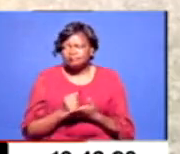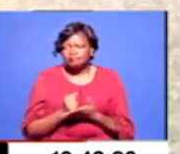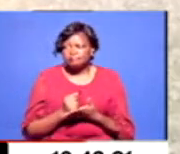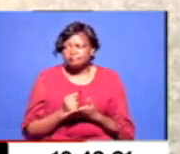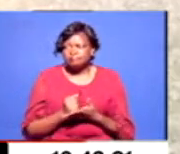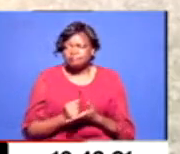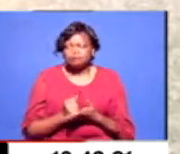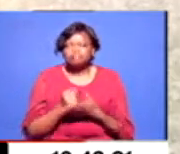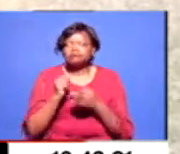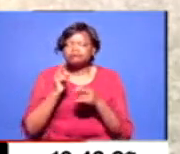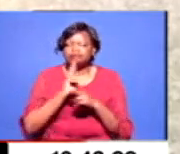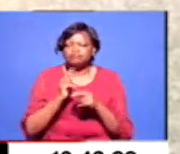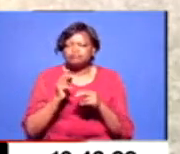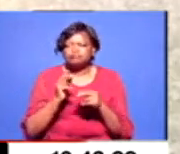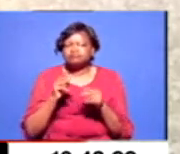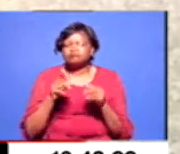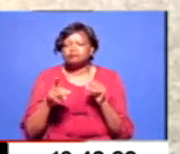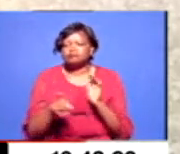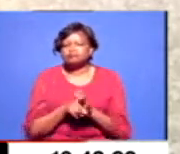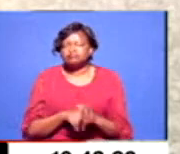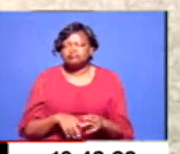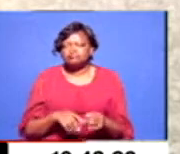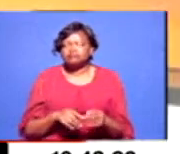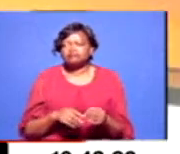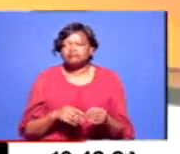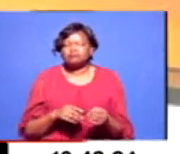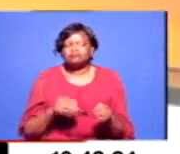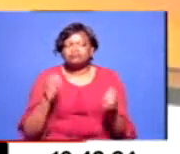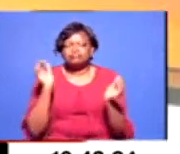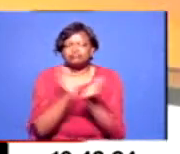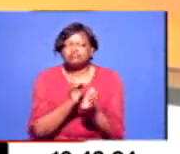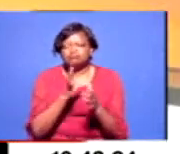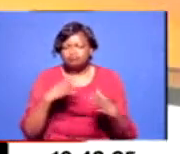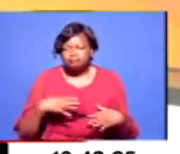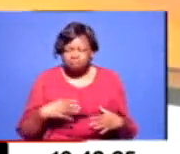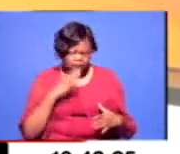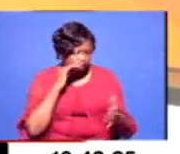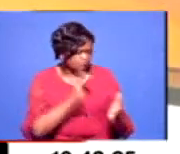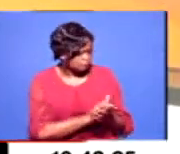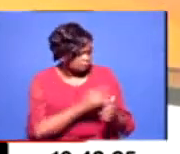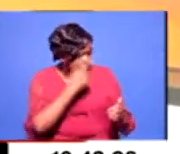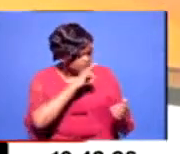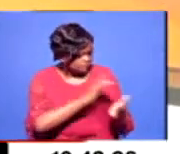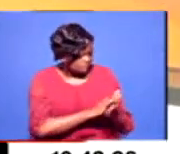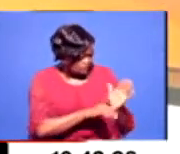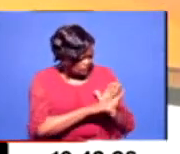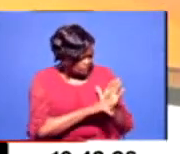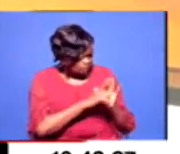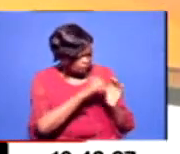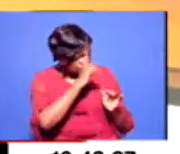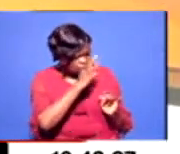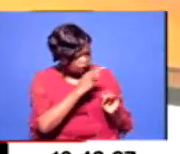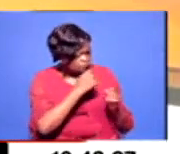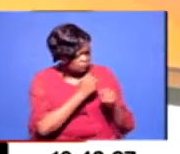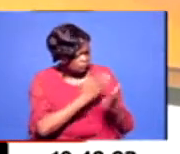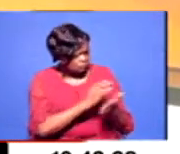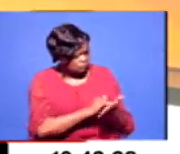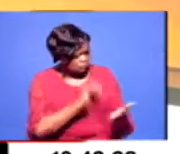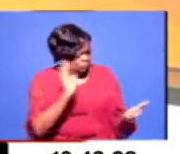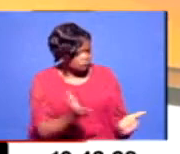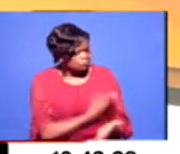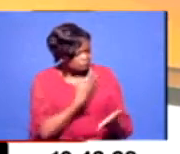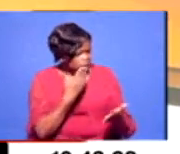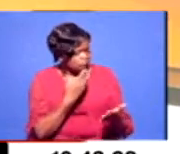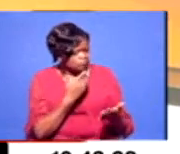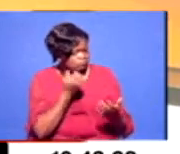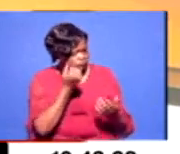of law to punish these people. You believe the policies that we have and the laws that we have are keen on ensuring that we do away with cases of